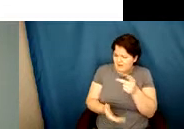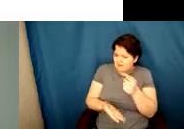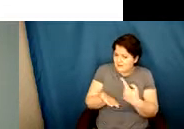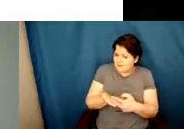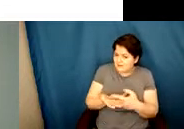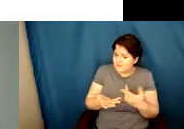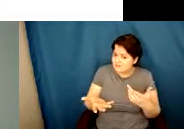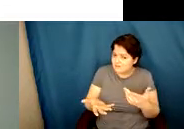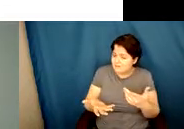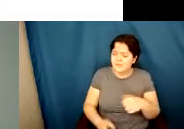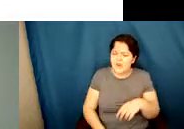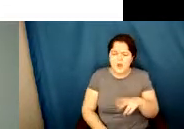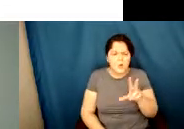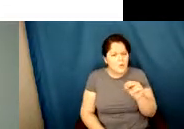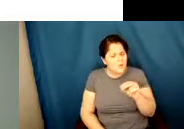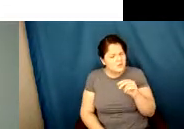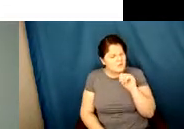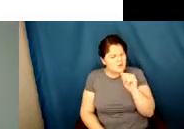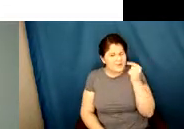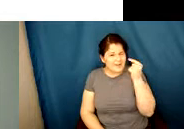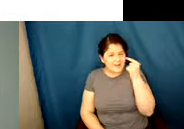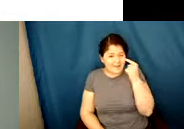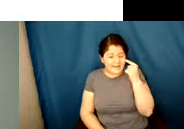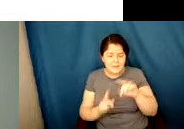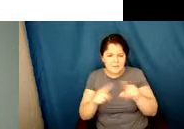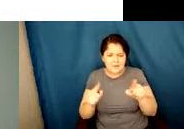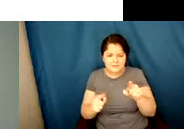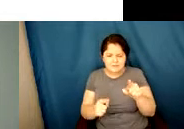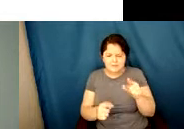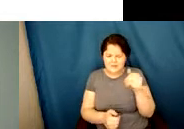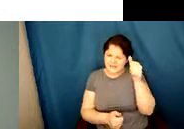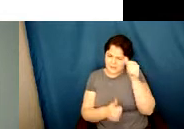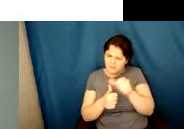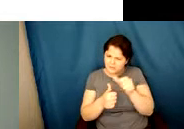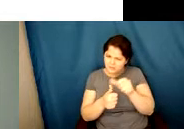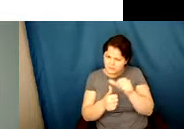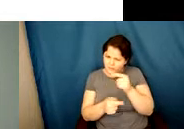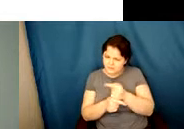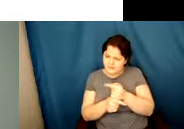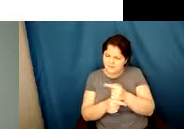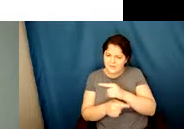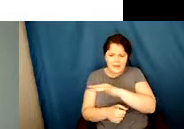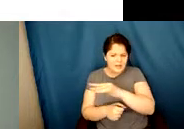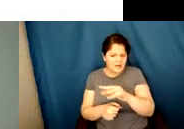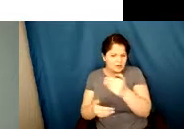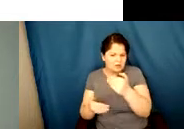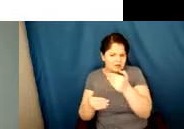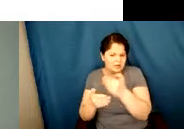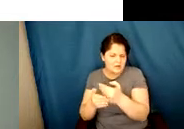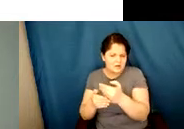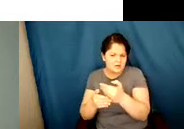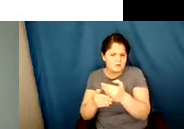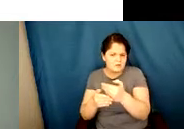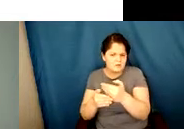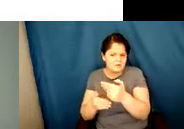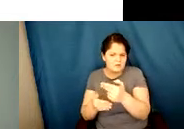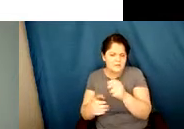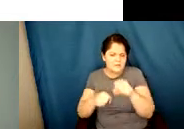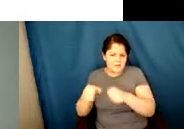I believe actually though that if I remember correctly, an area where near the covered bike parking